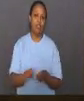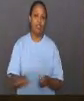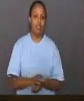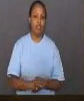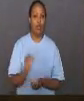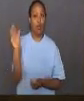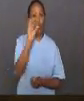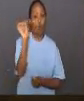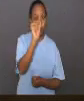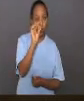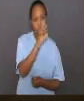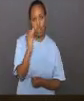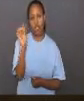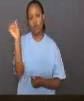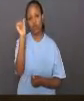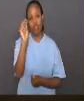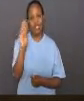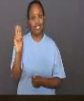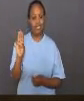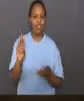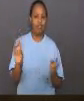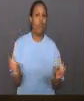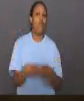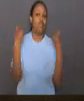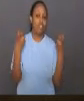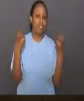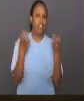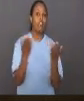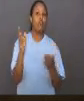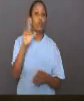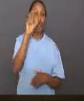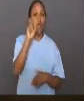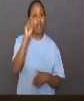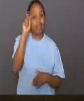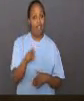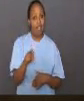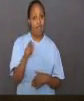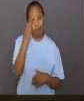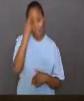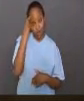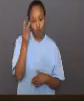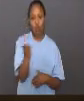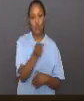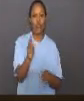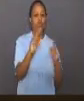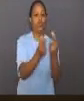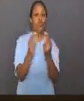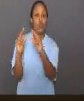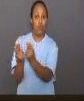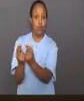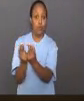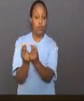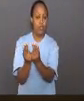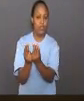A Hutu-Tutsi conflict began in Rwanda because these two ethnic groups